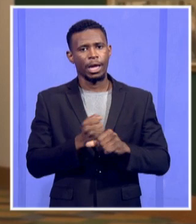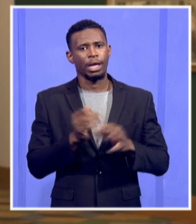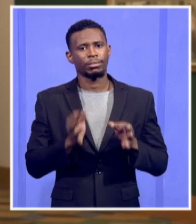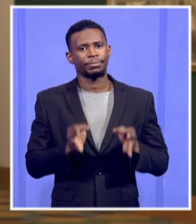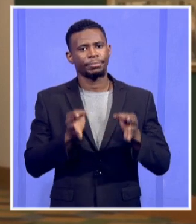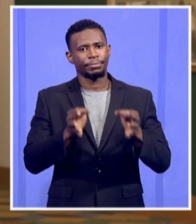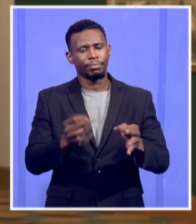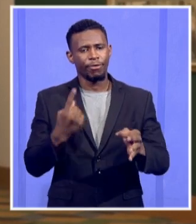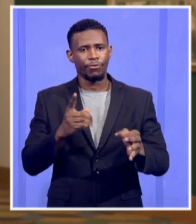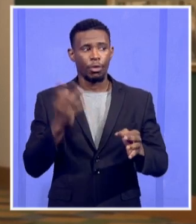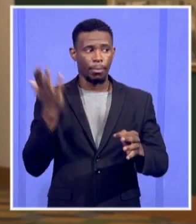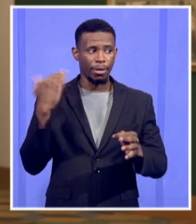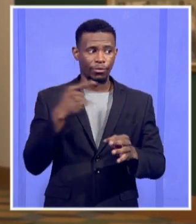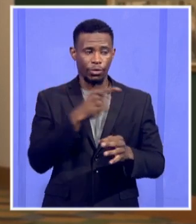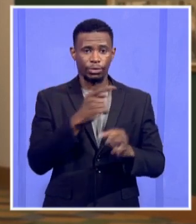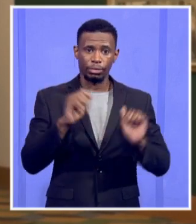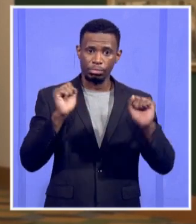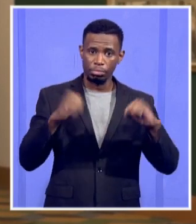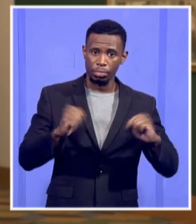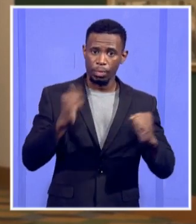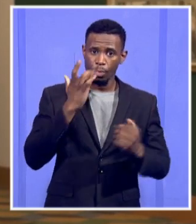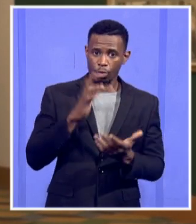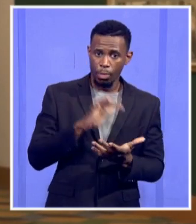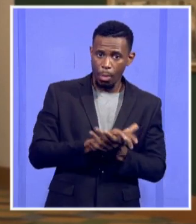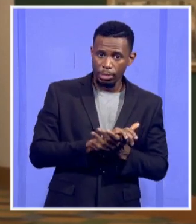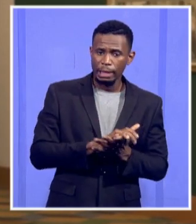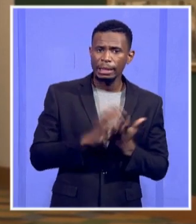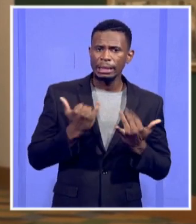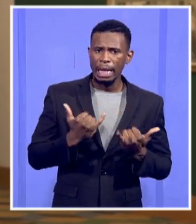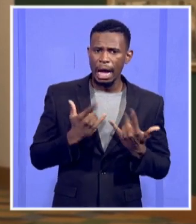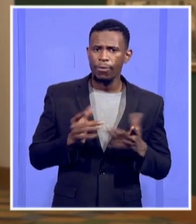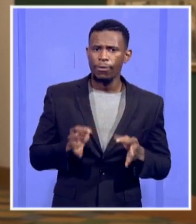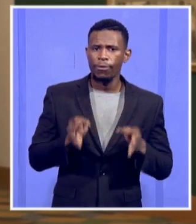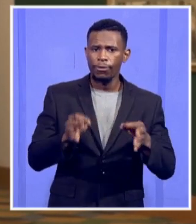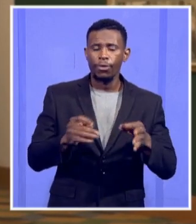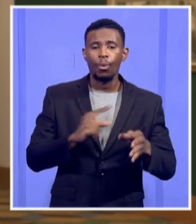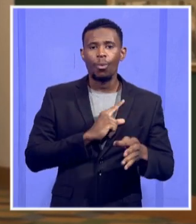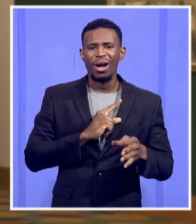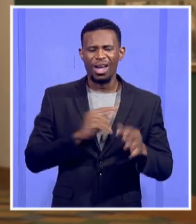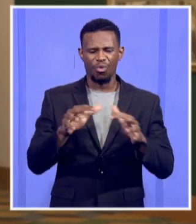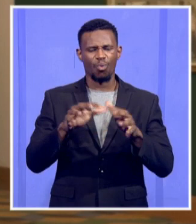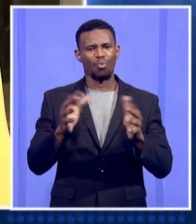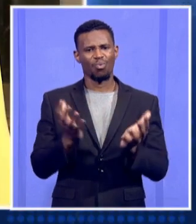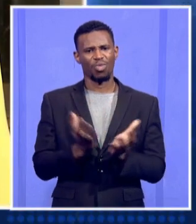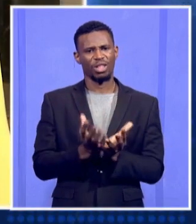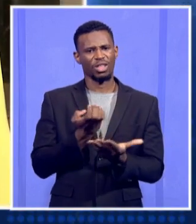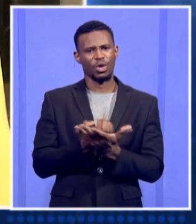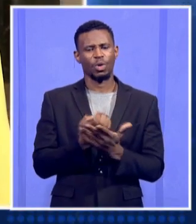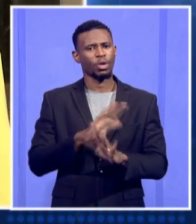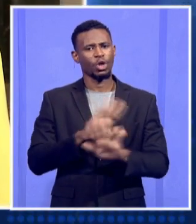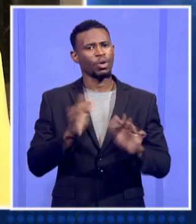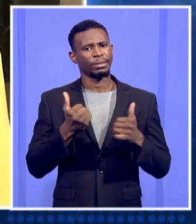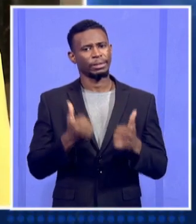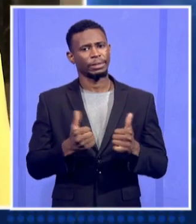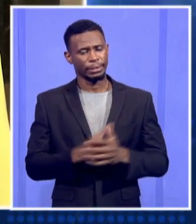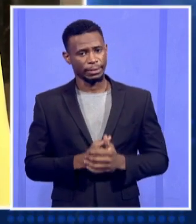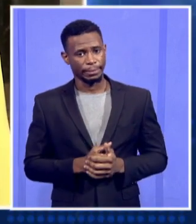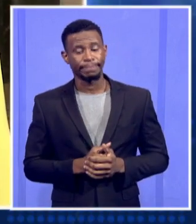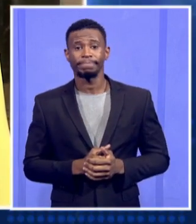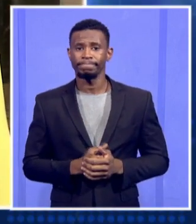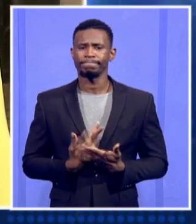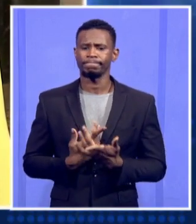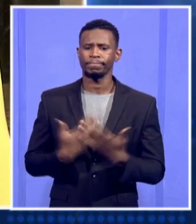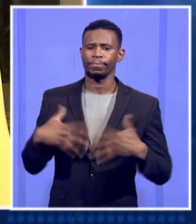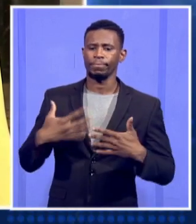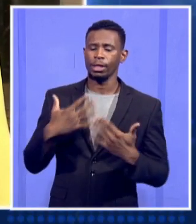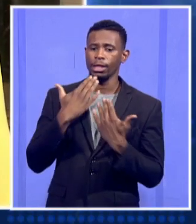or commitment made in the previous meetings. Sophie Mokoena, SABC News International Editor, thank